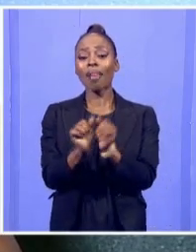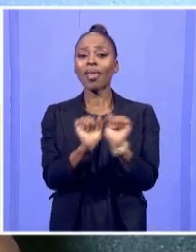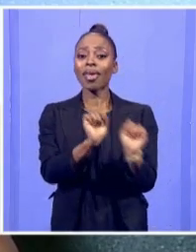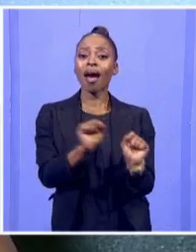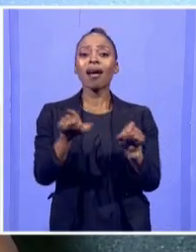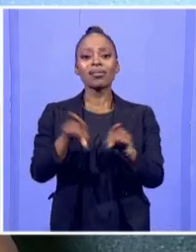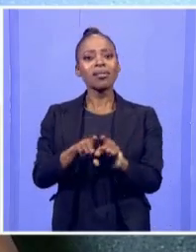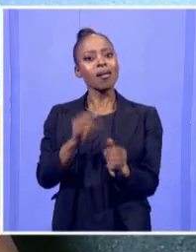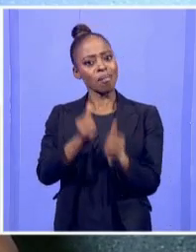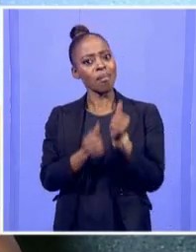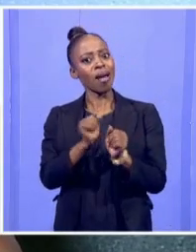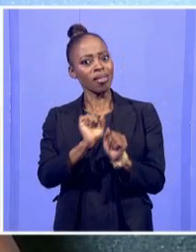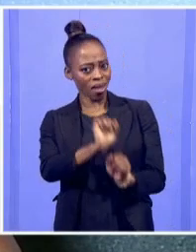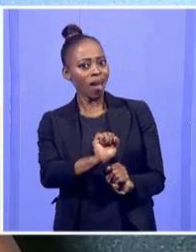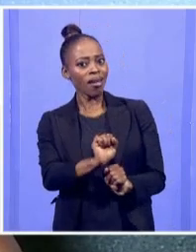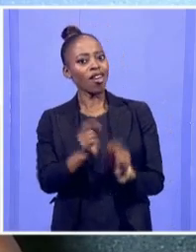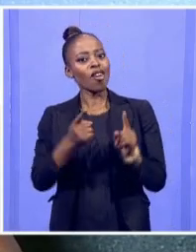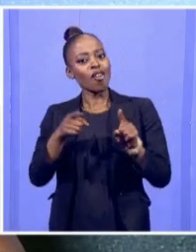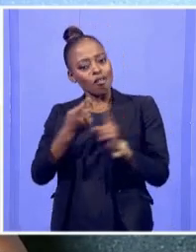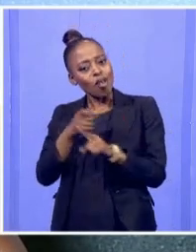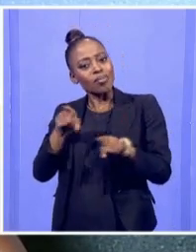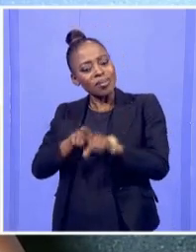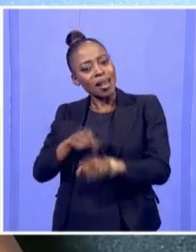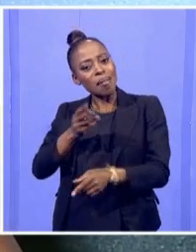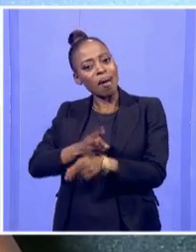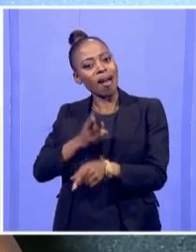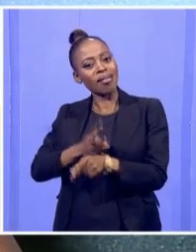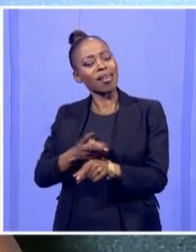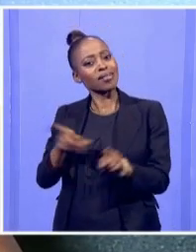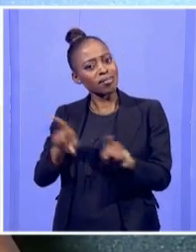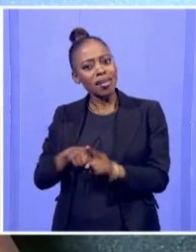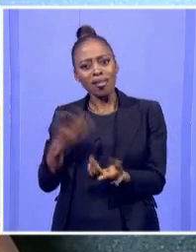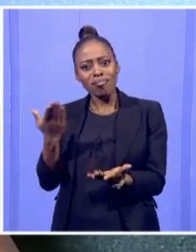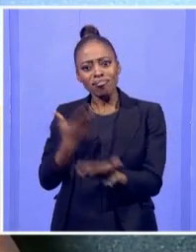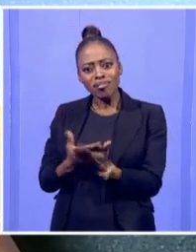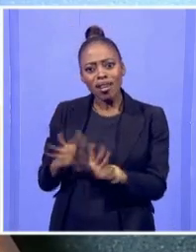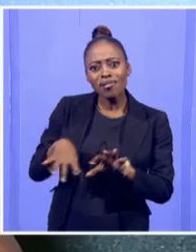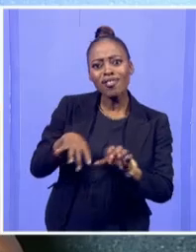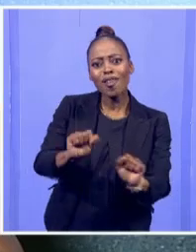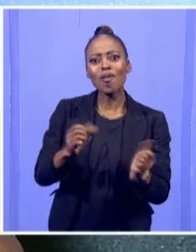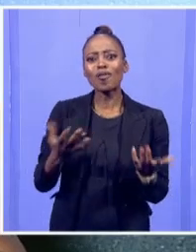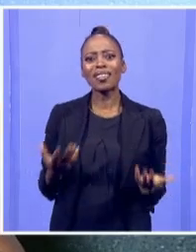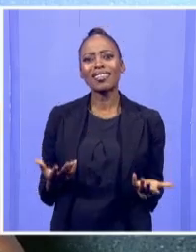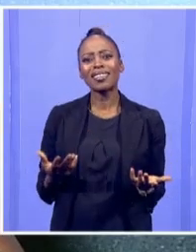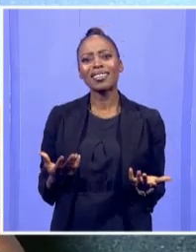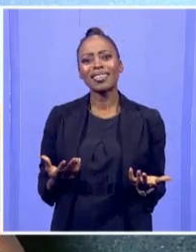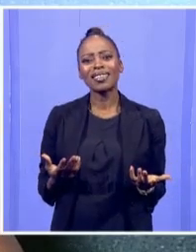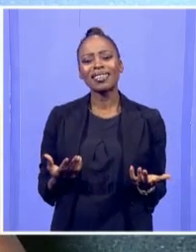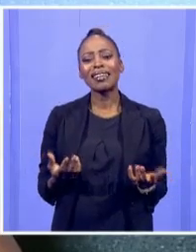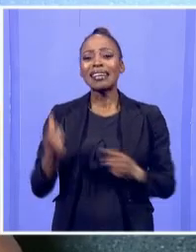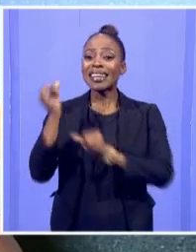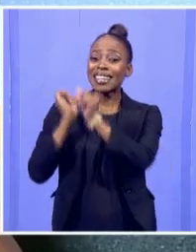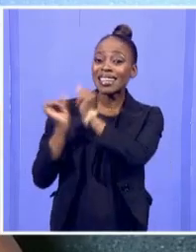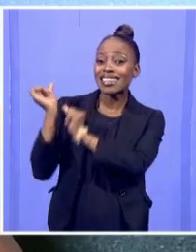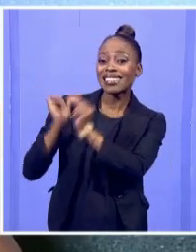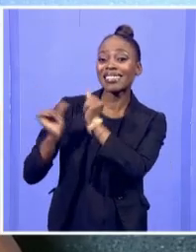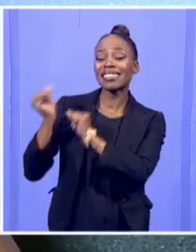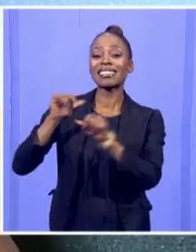also her brother from the same mother, is also eligible to occupy that throne. And historically,